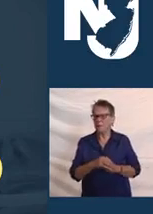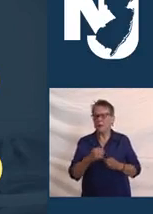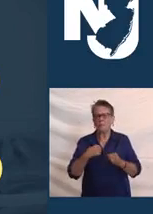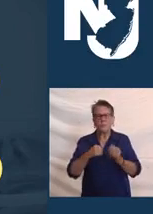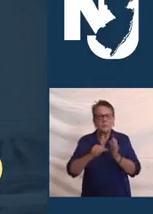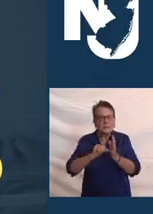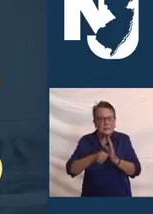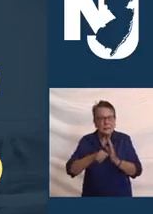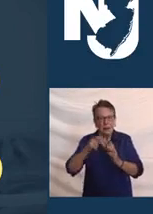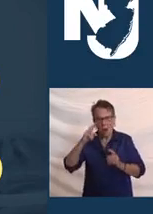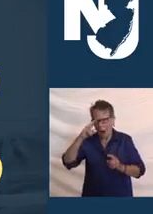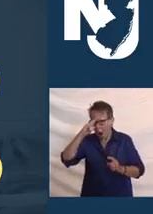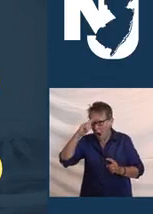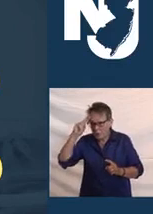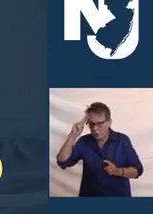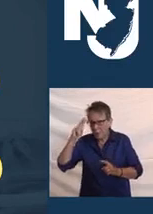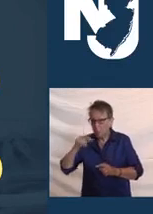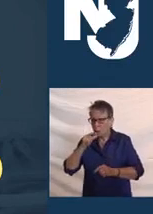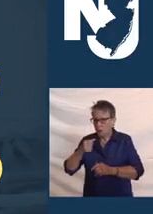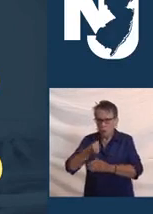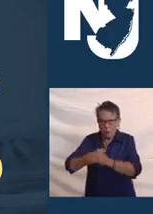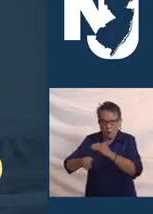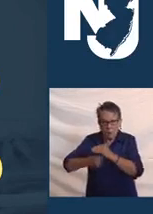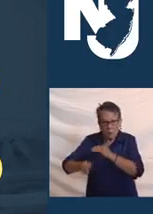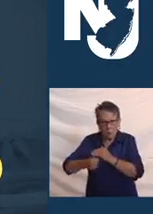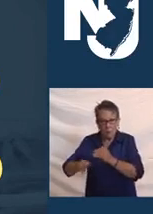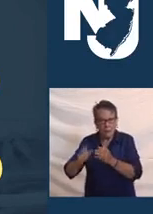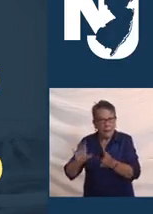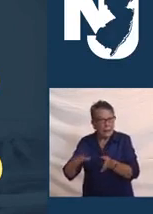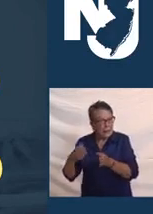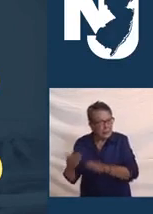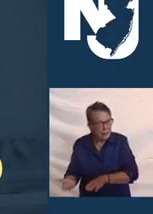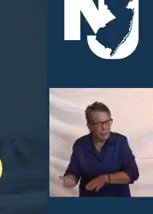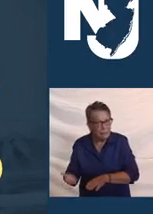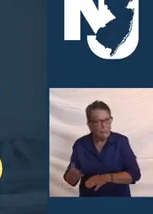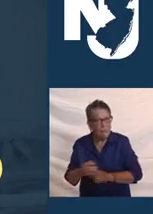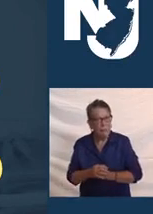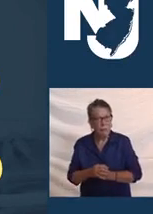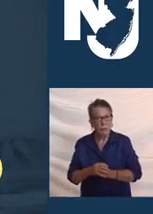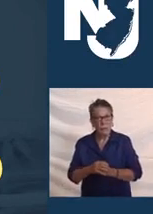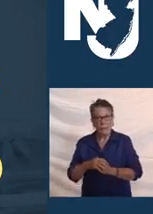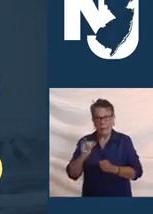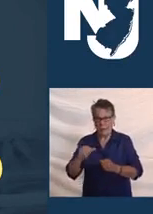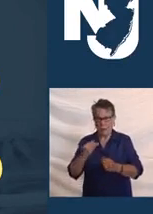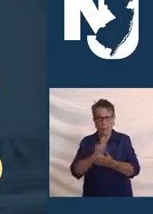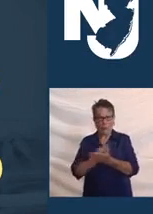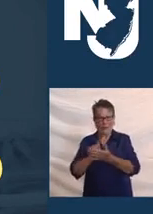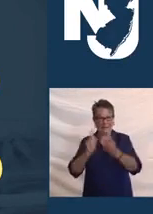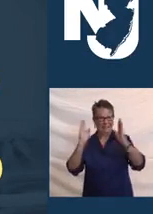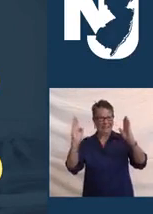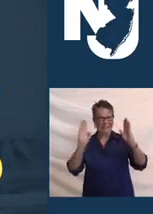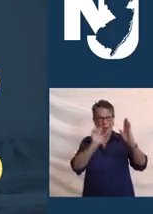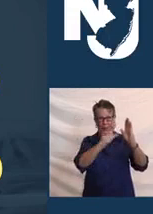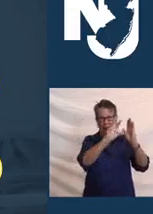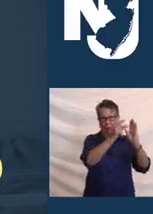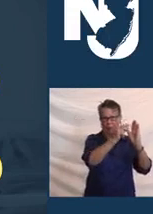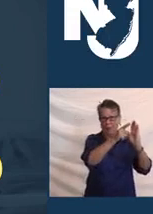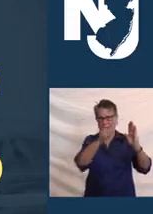particular. Across the entirety of these 8 days, our hospitals reported a total of